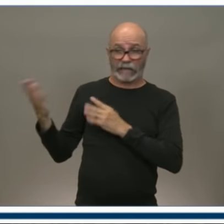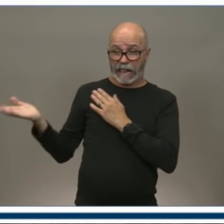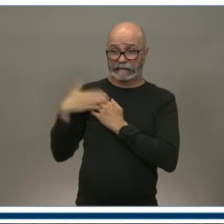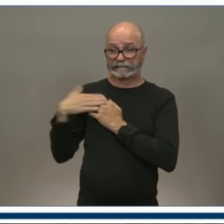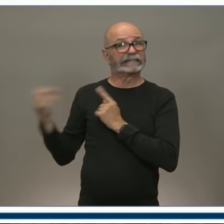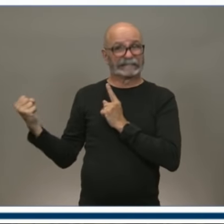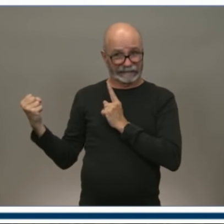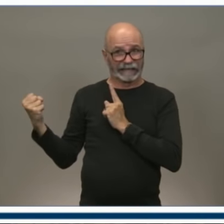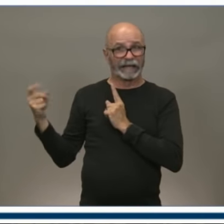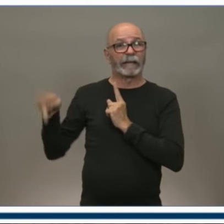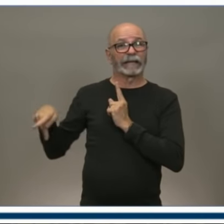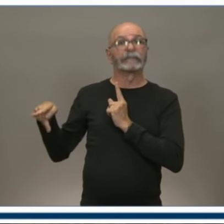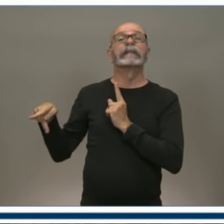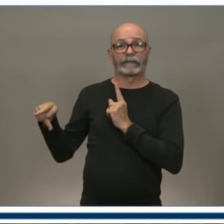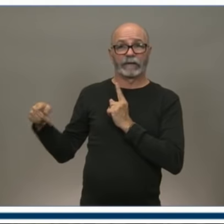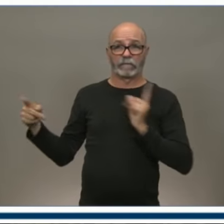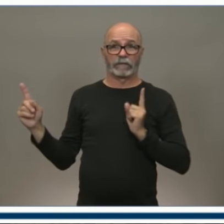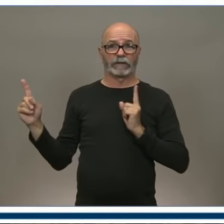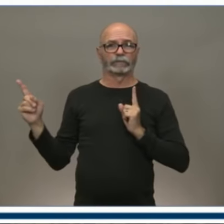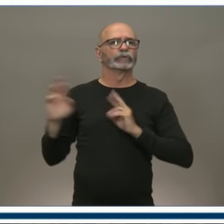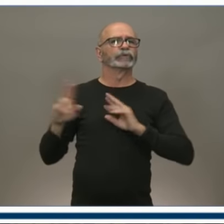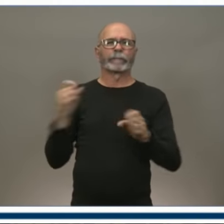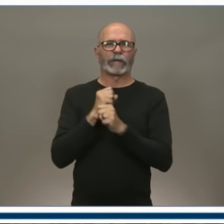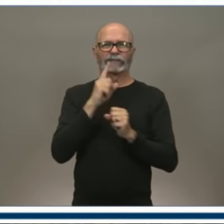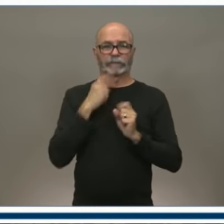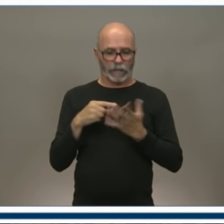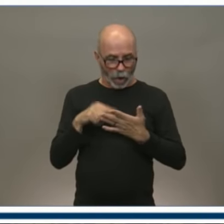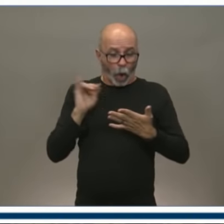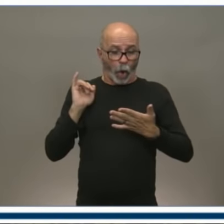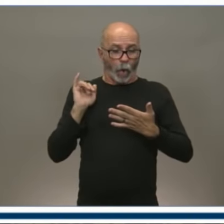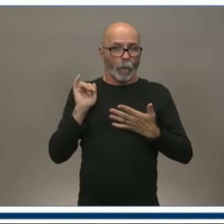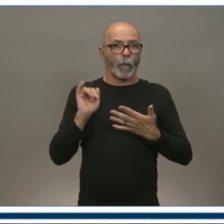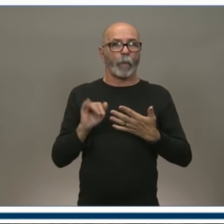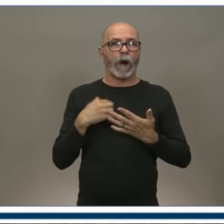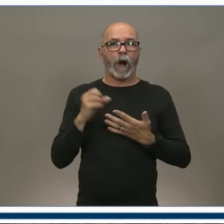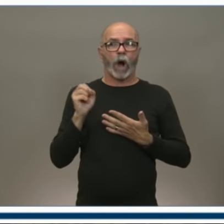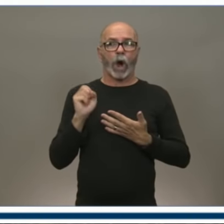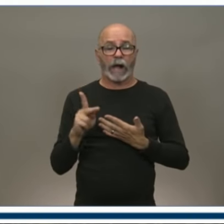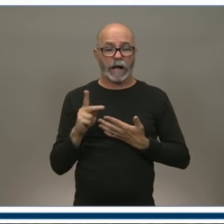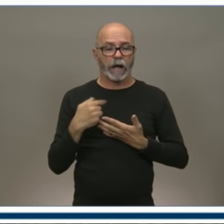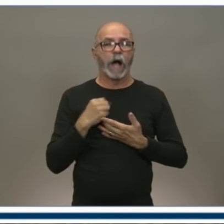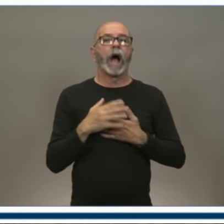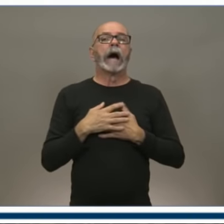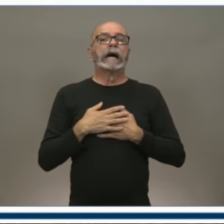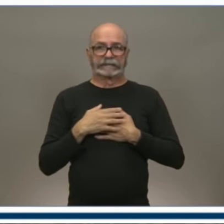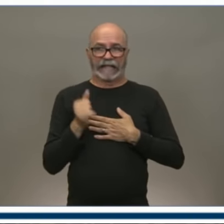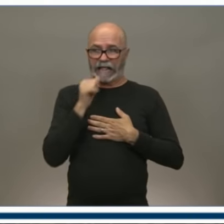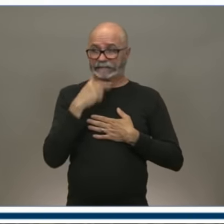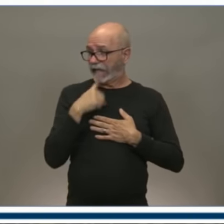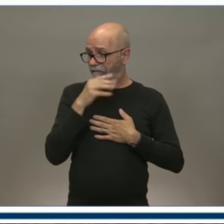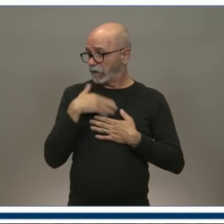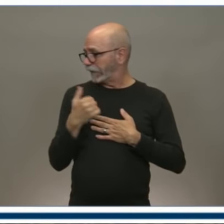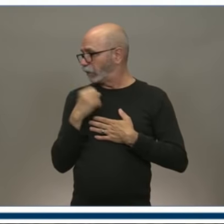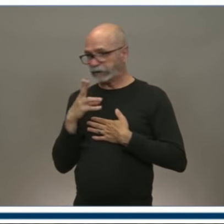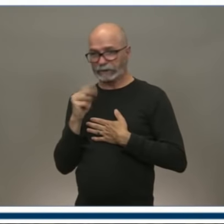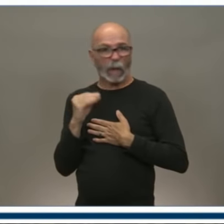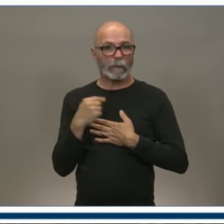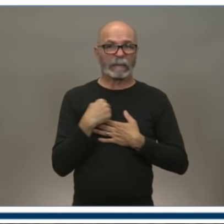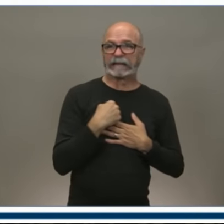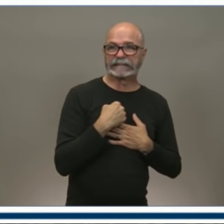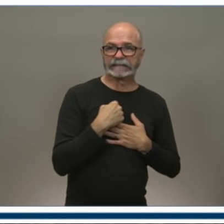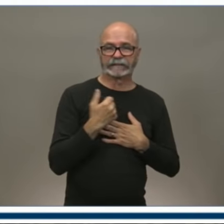them to be even more vigilant about monitoring their health, and if they're unwell in any way, to do the online self-assessment